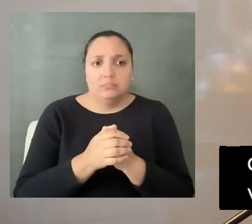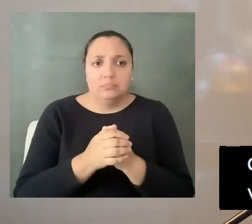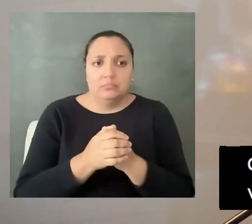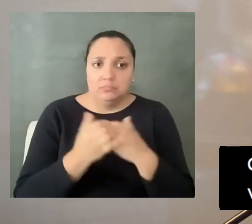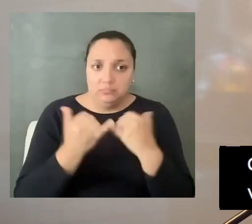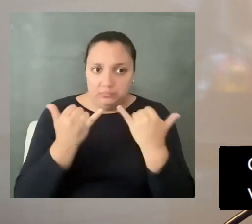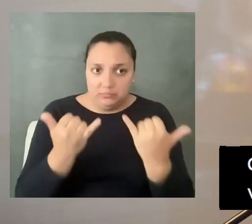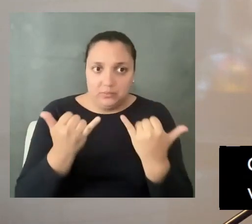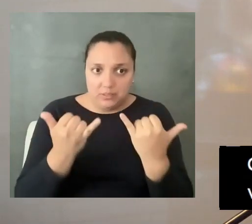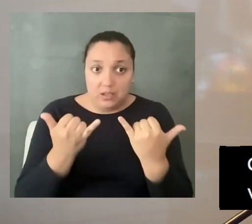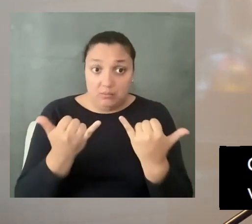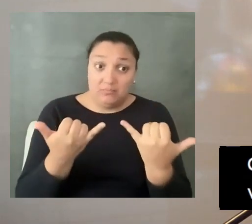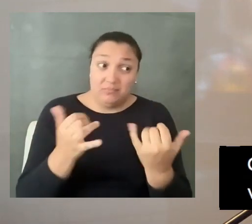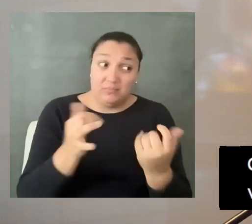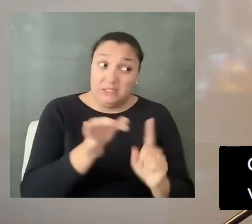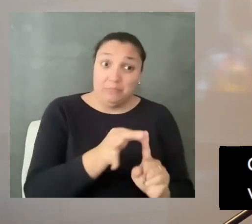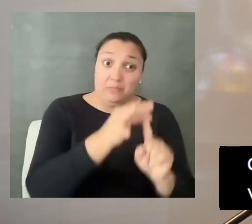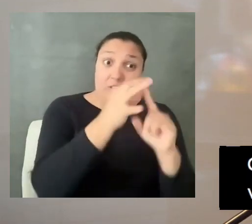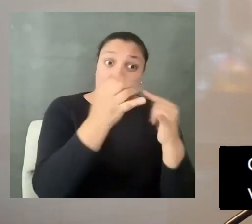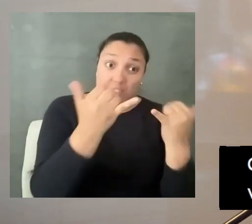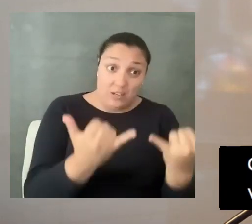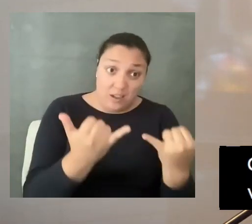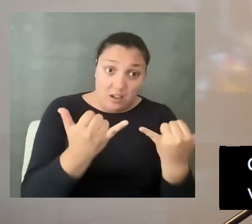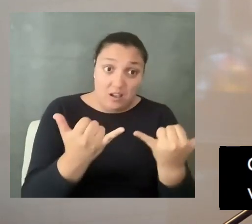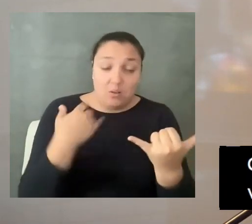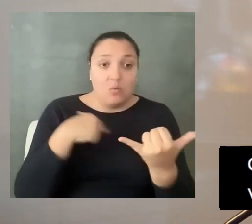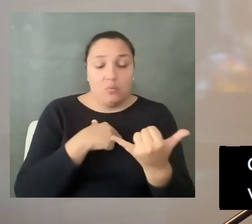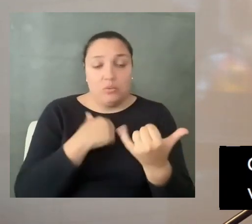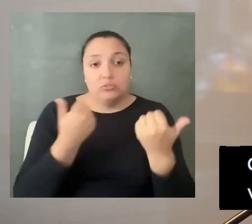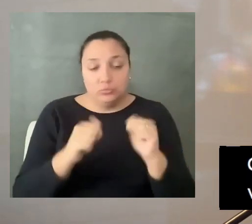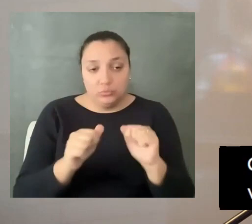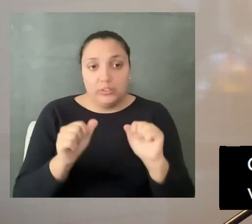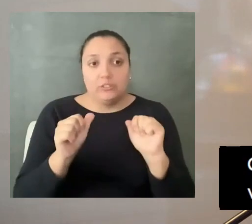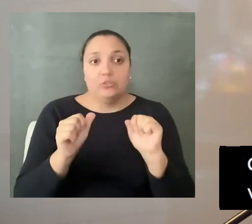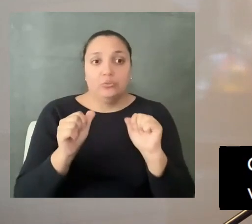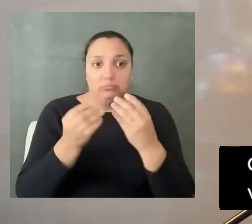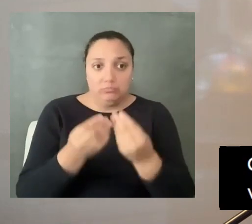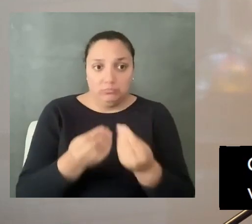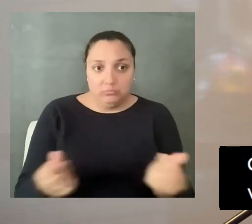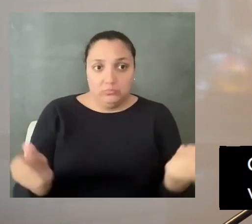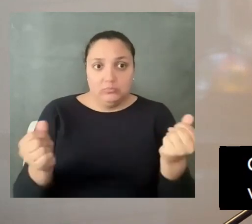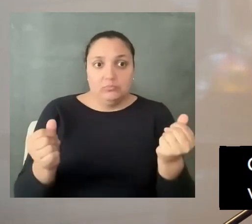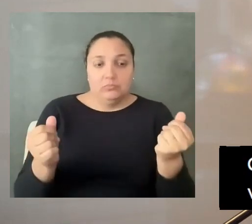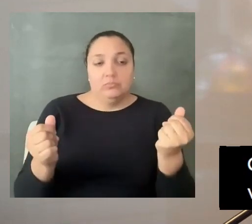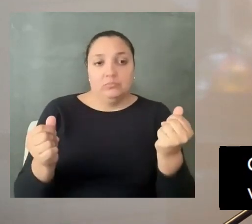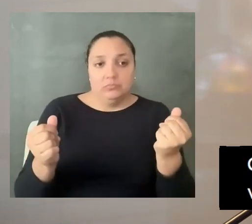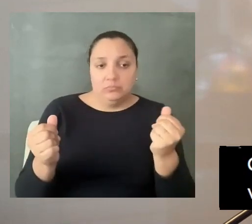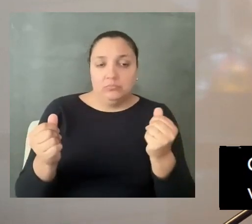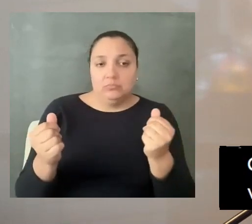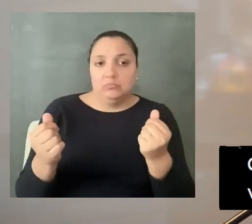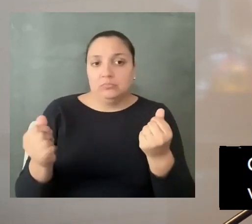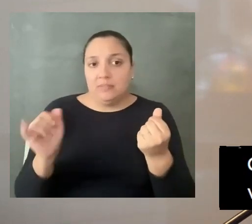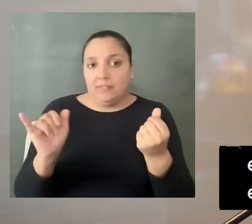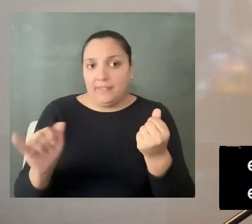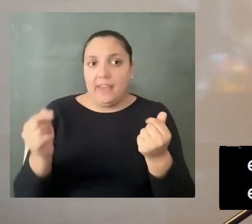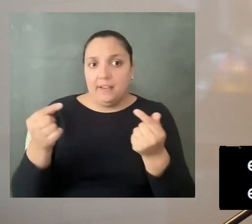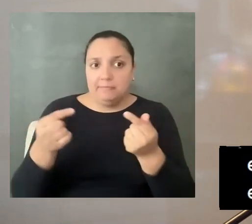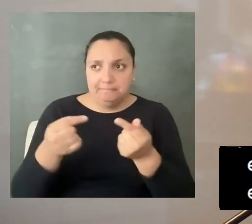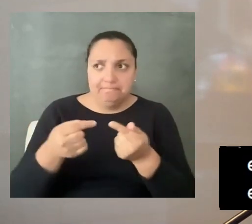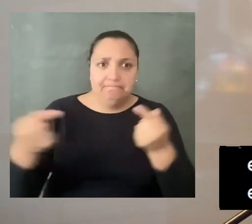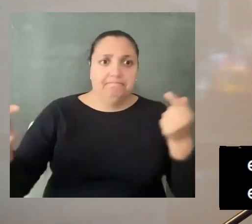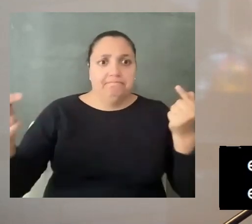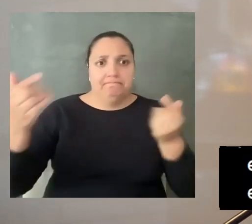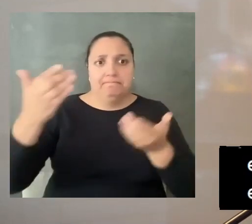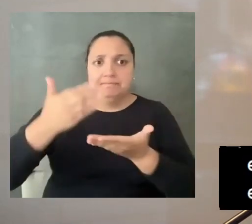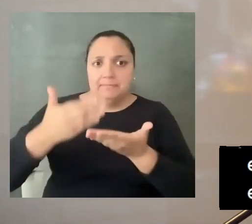something as entrenched and multifaceted as the digital divide. My team and I have seen the